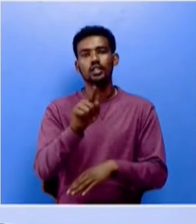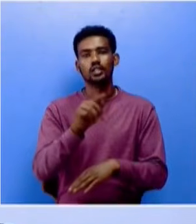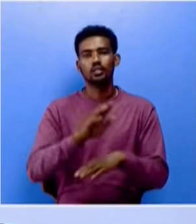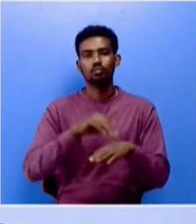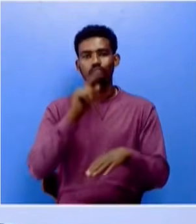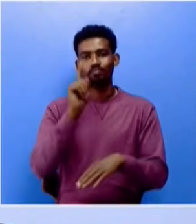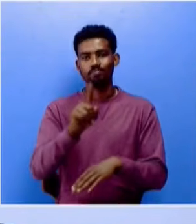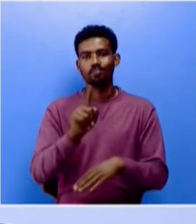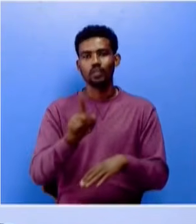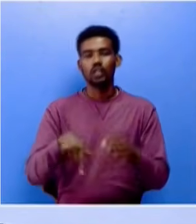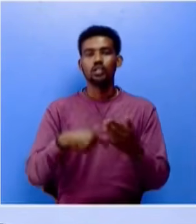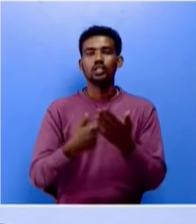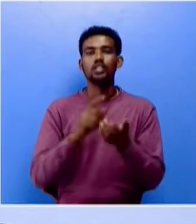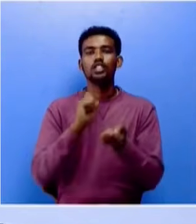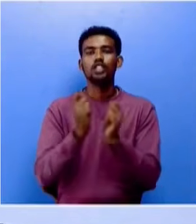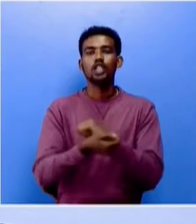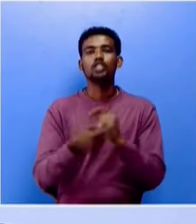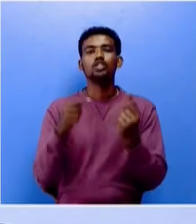Can we change this one into